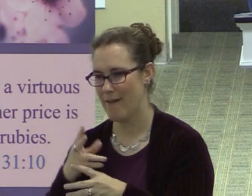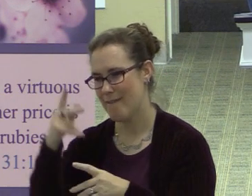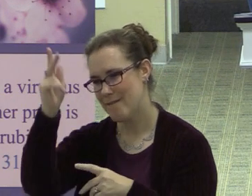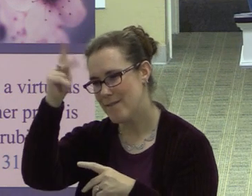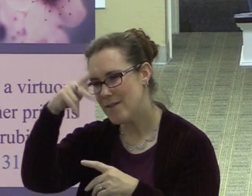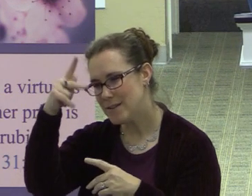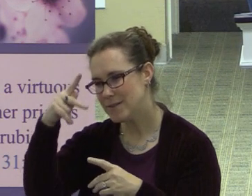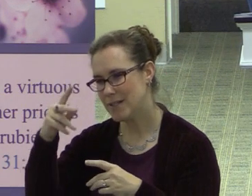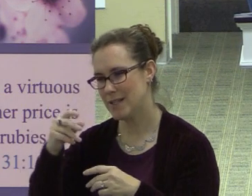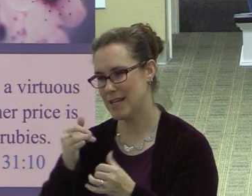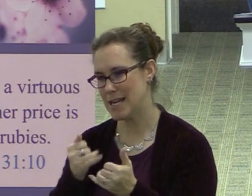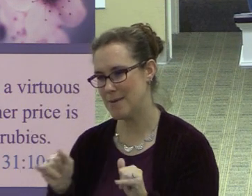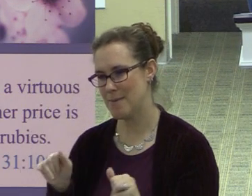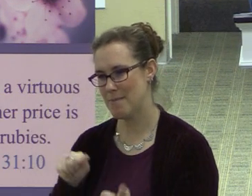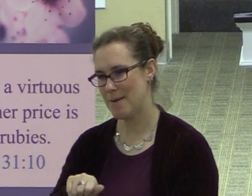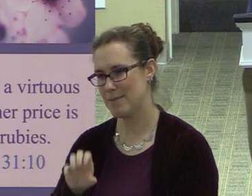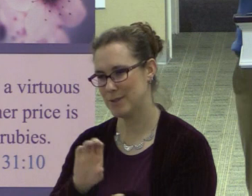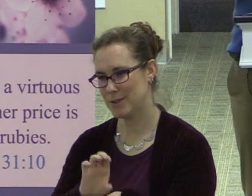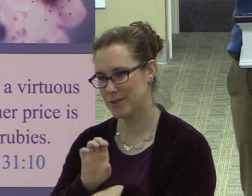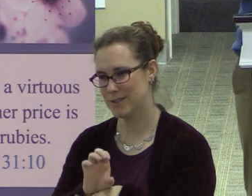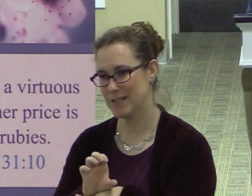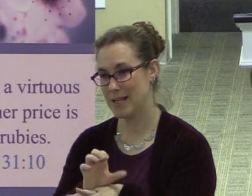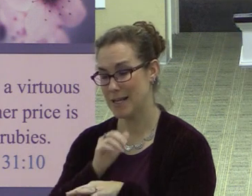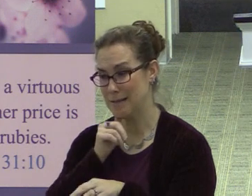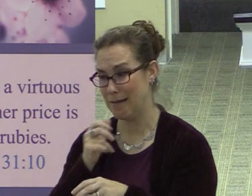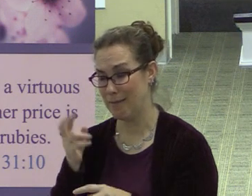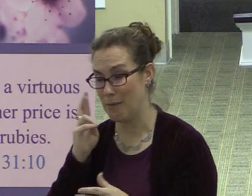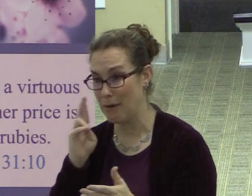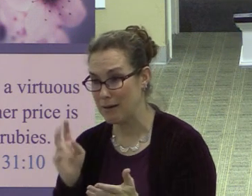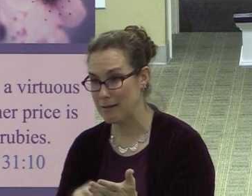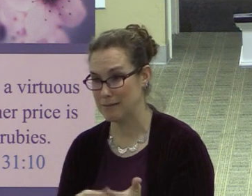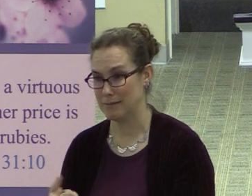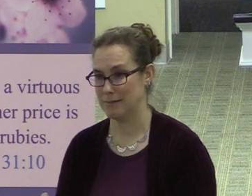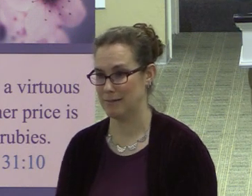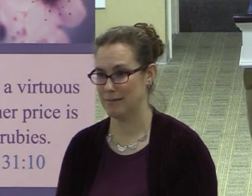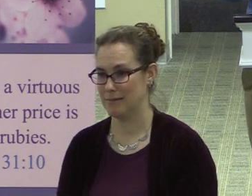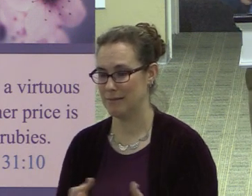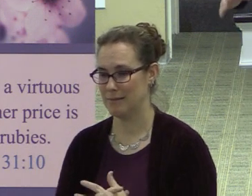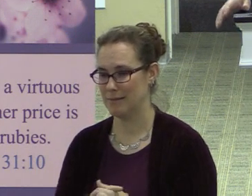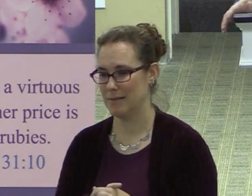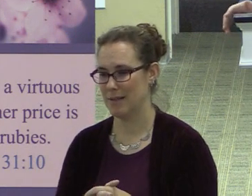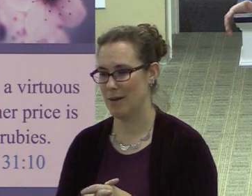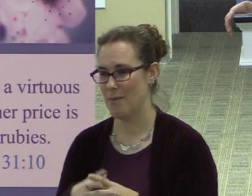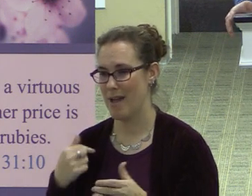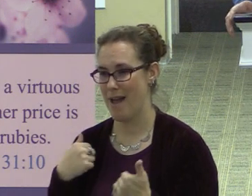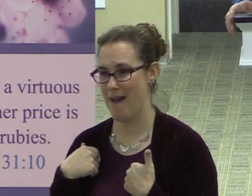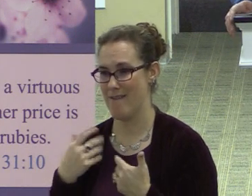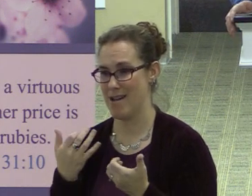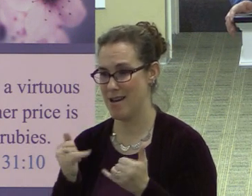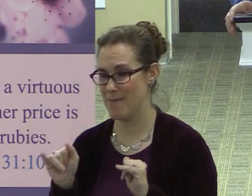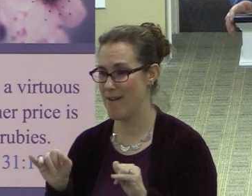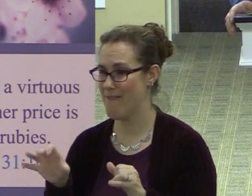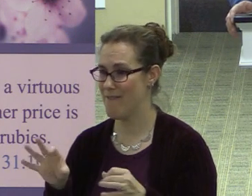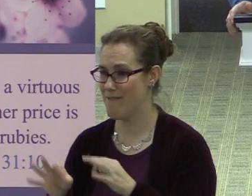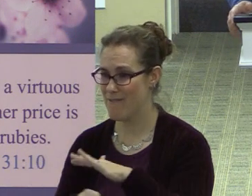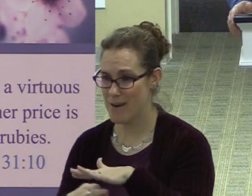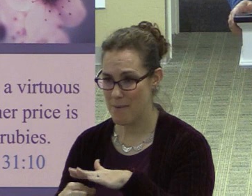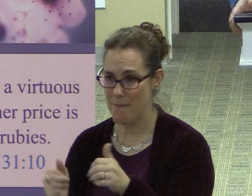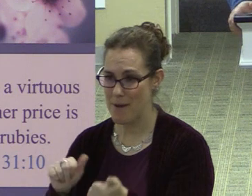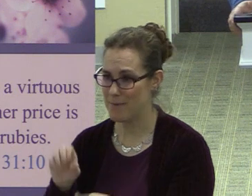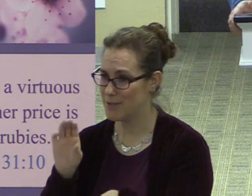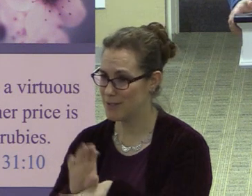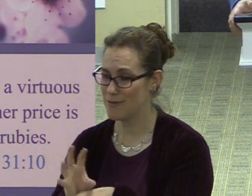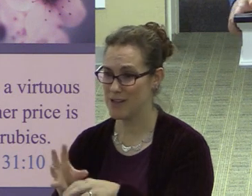churches. We can. And it's like it's not even recognized. I mean, we have independent fundamental Baptist churches